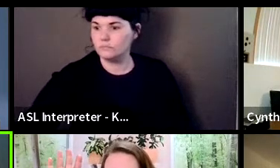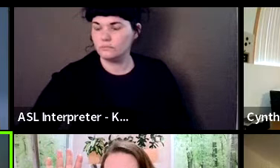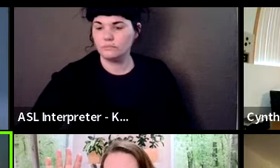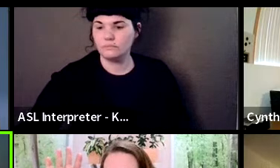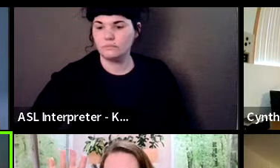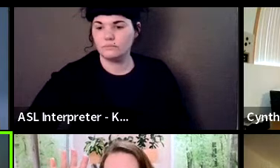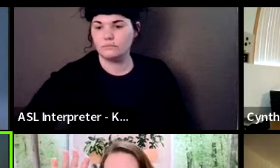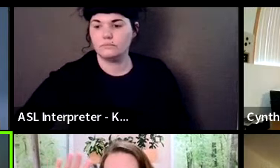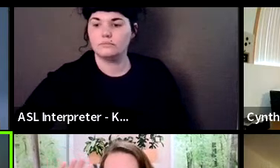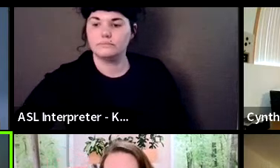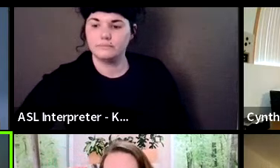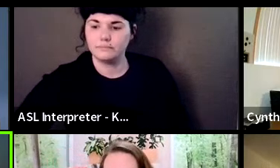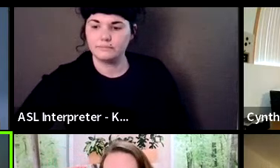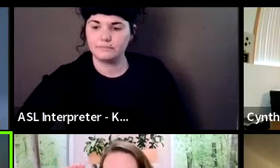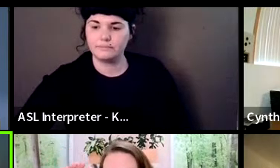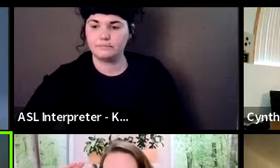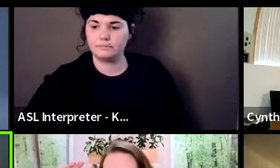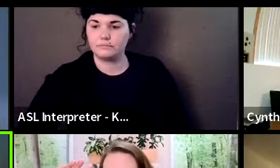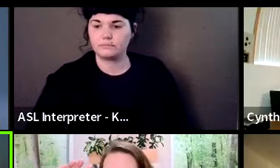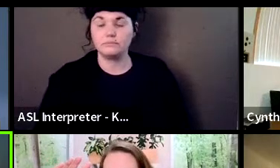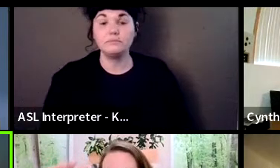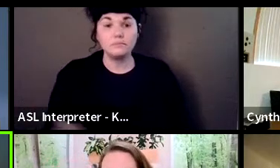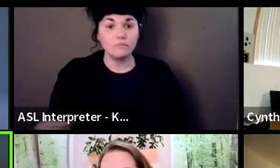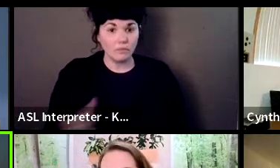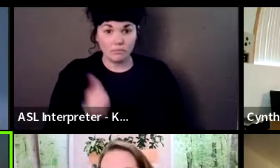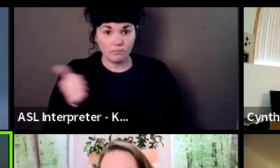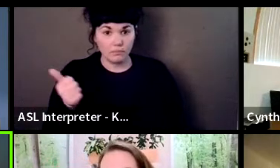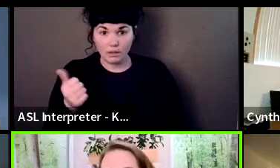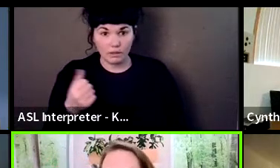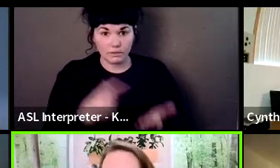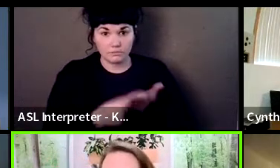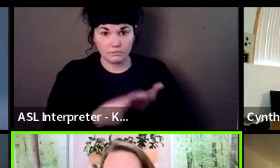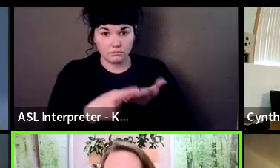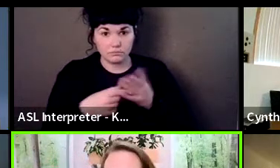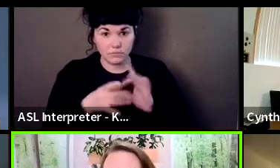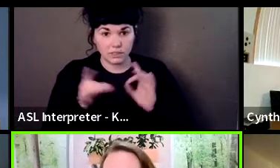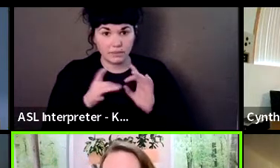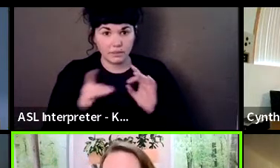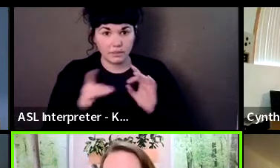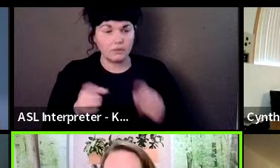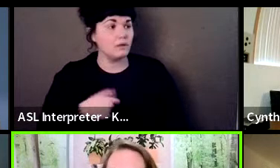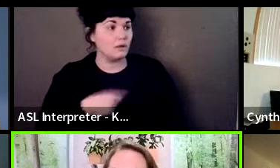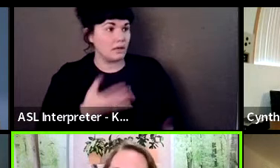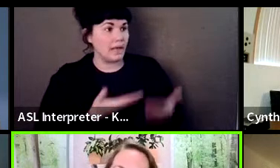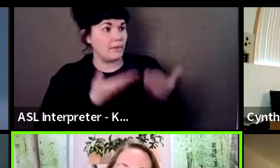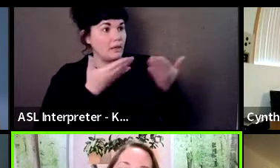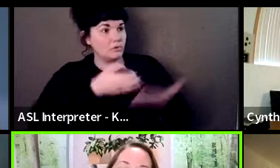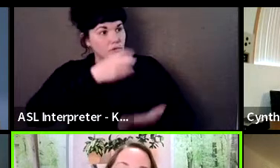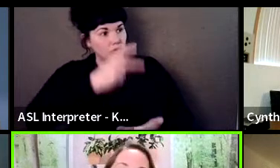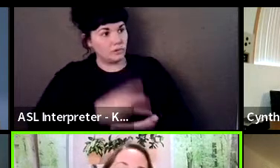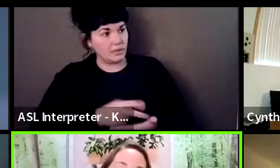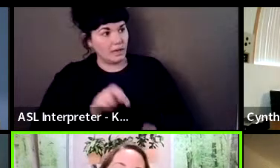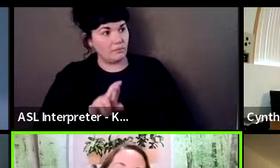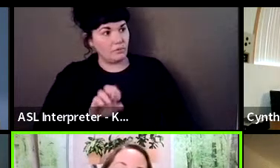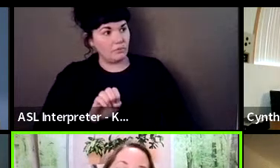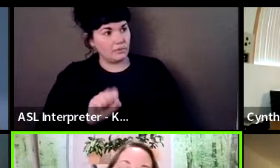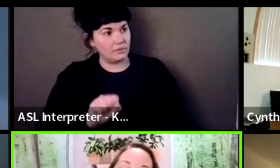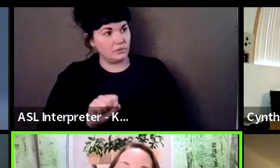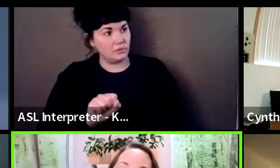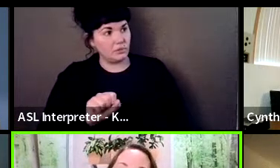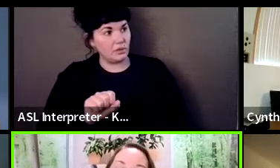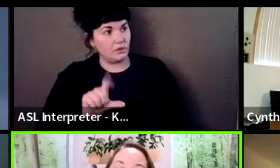Any other discussion, comment, Commissioner Zatella? I make a motion to adopt resolution